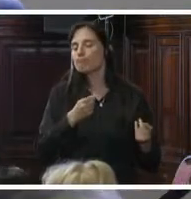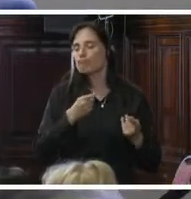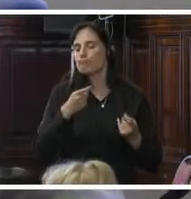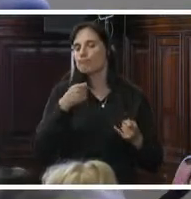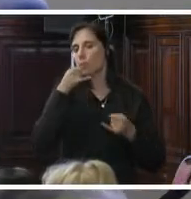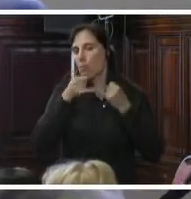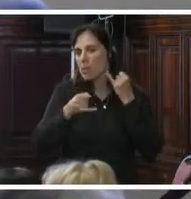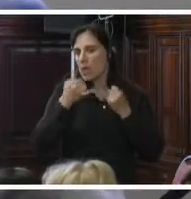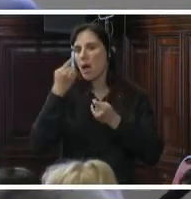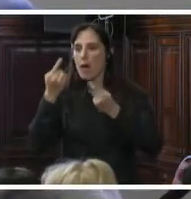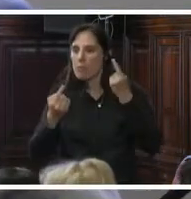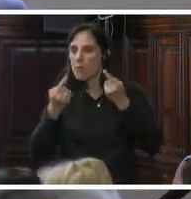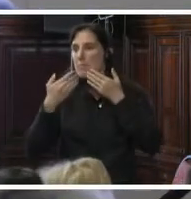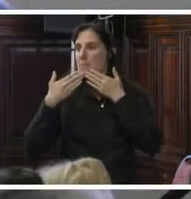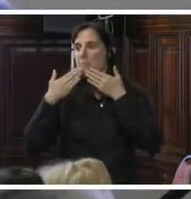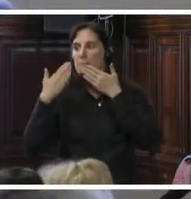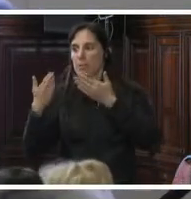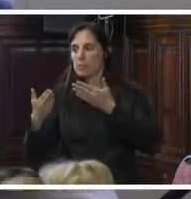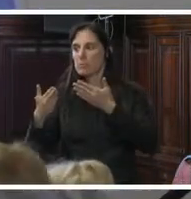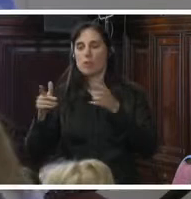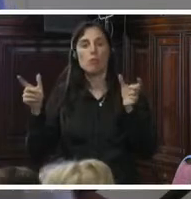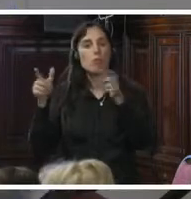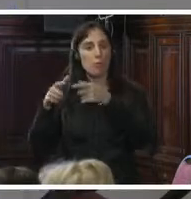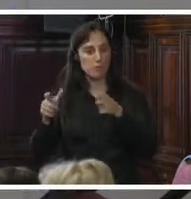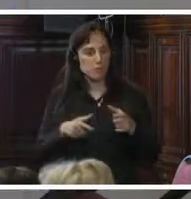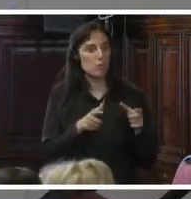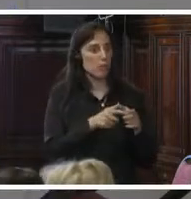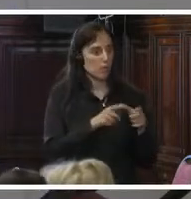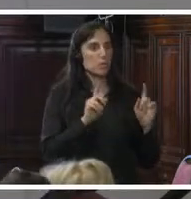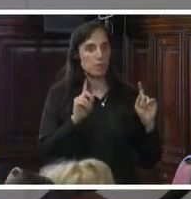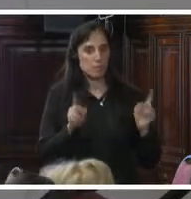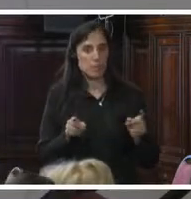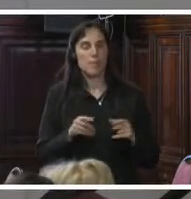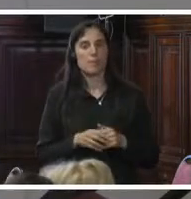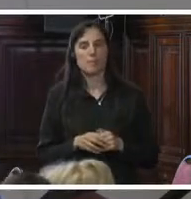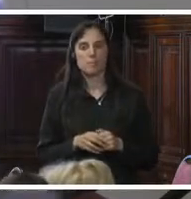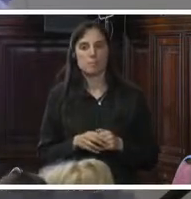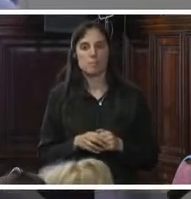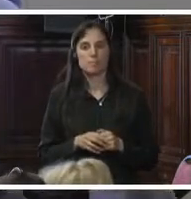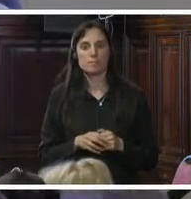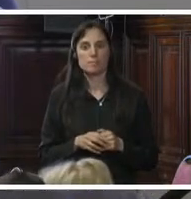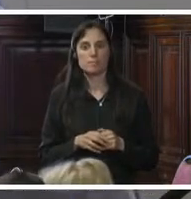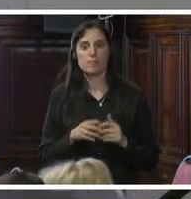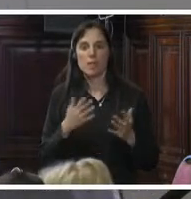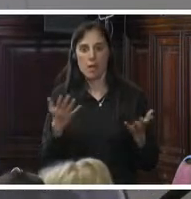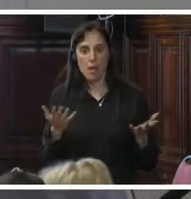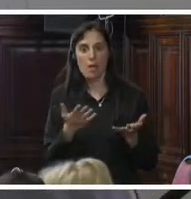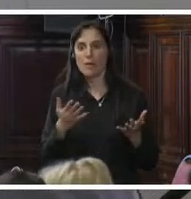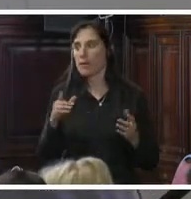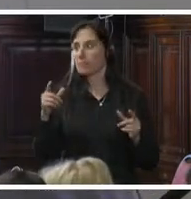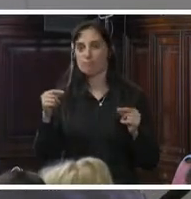the event, and then you will have a period for to follow up. While you're speaking, I would attempt to warn you when you